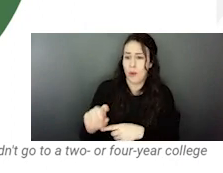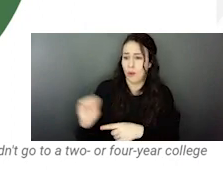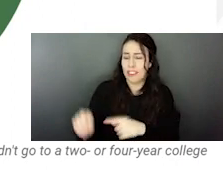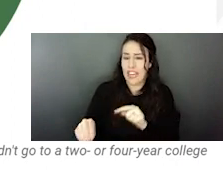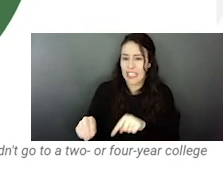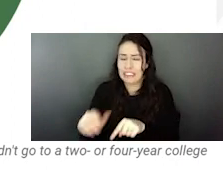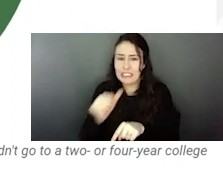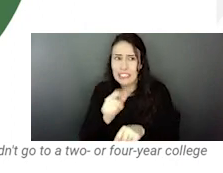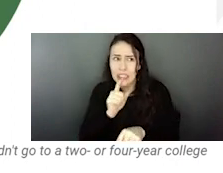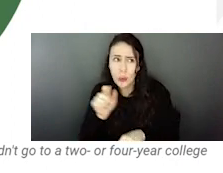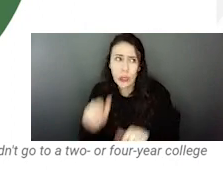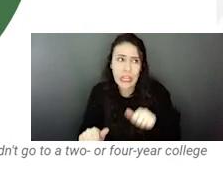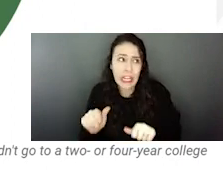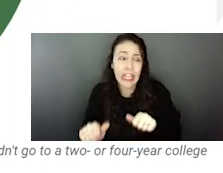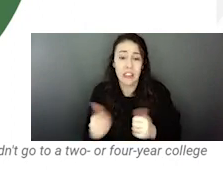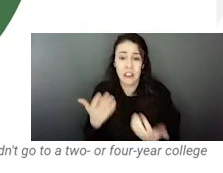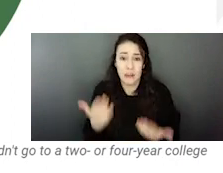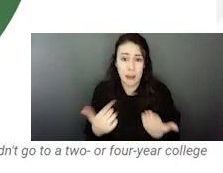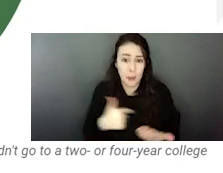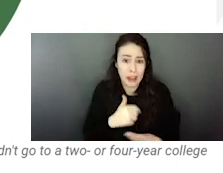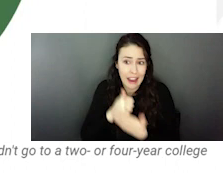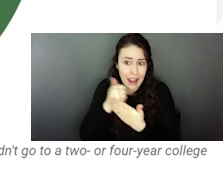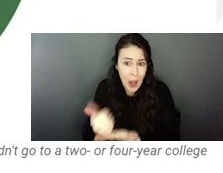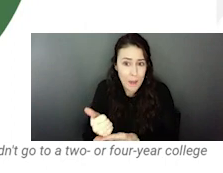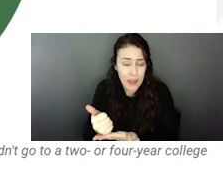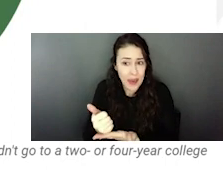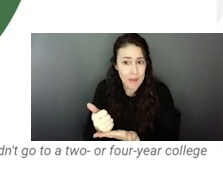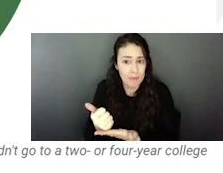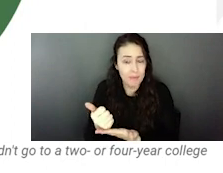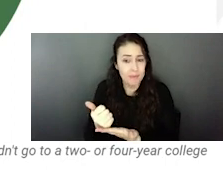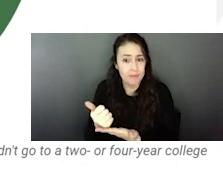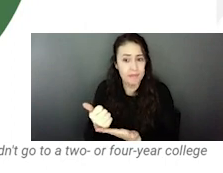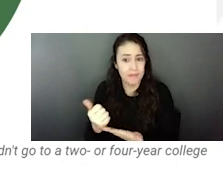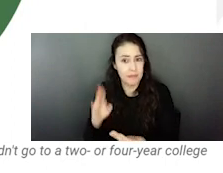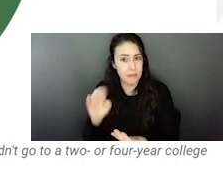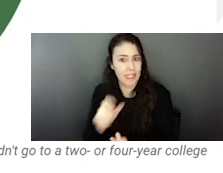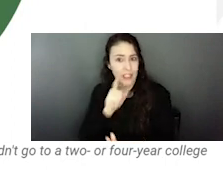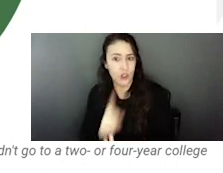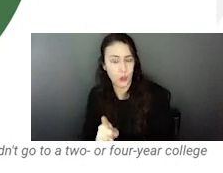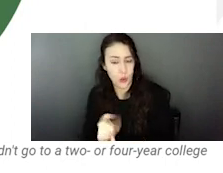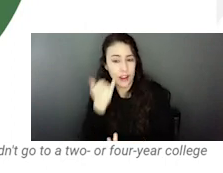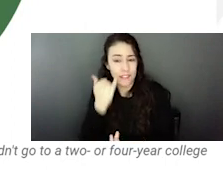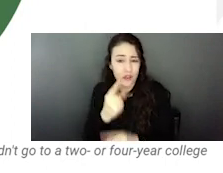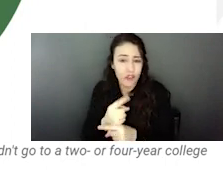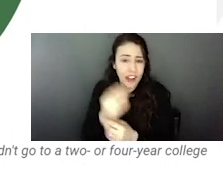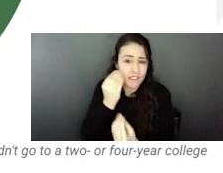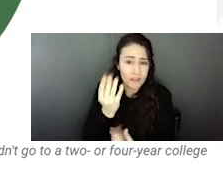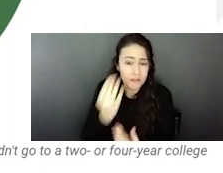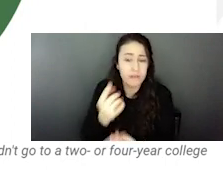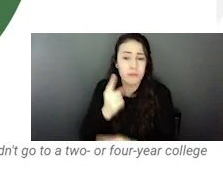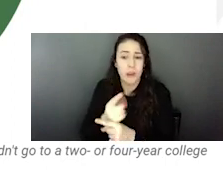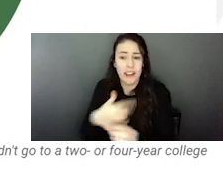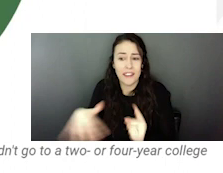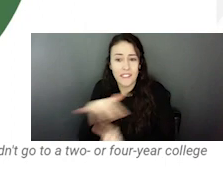they could be made sure, right? With the right outreach, the right information, and the right environments that would entice them